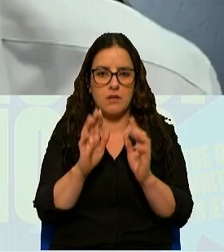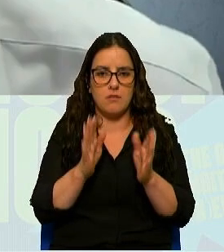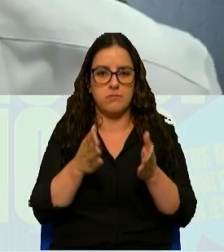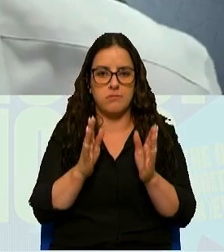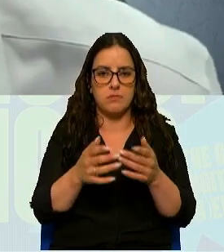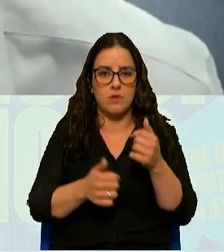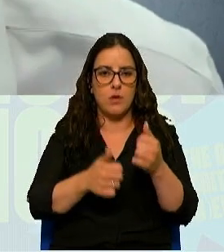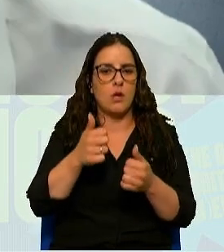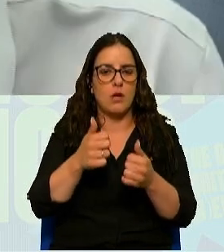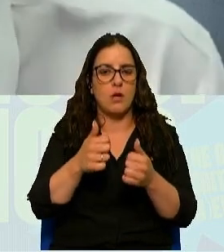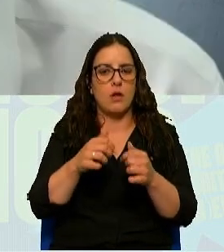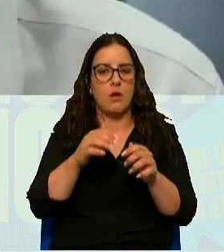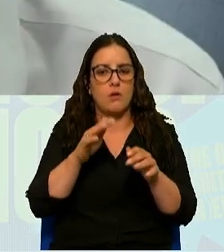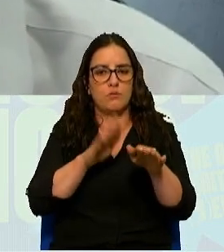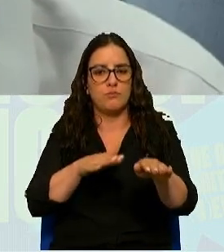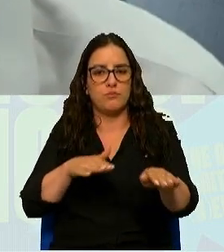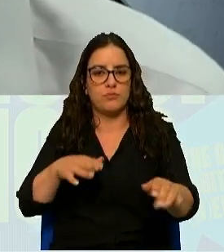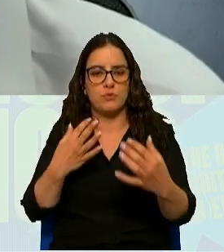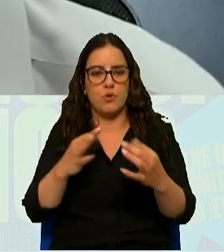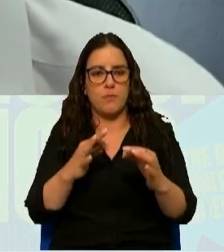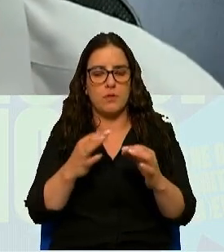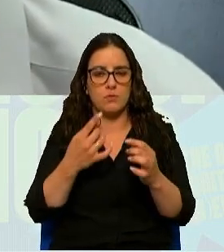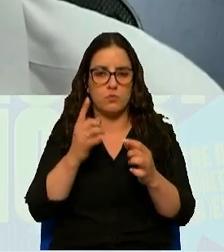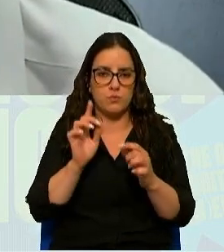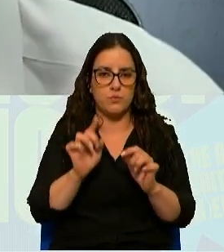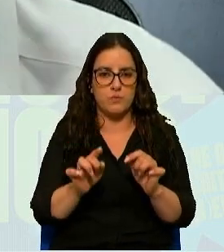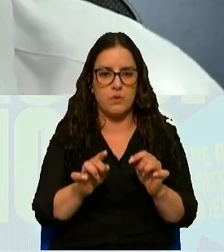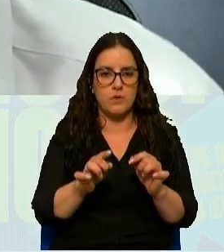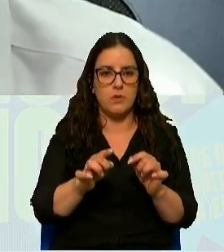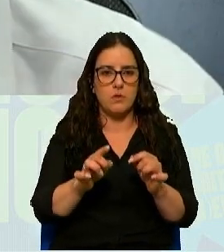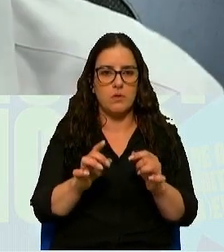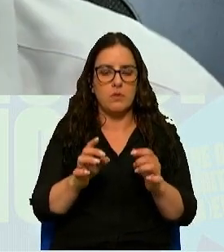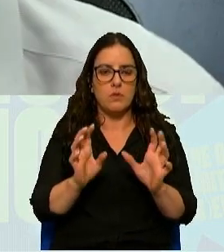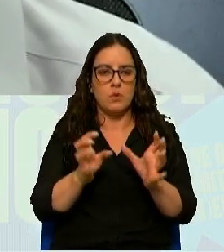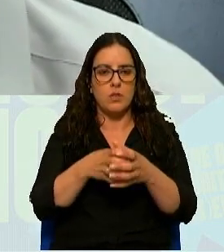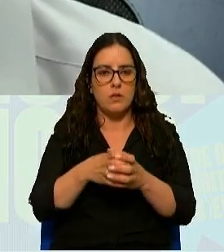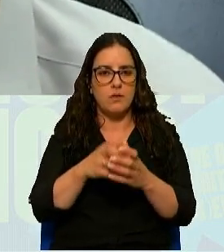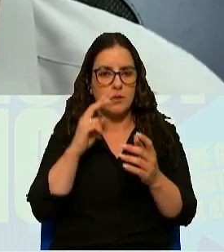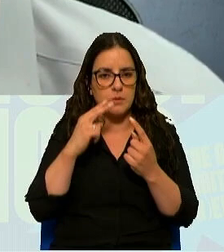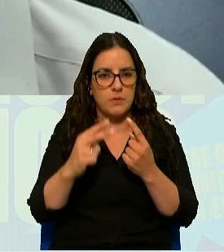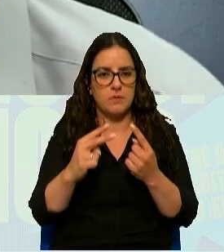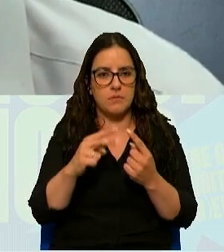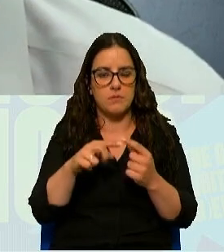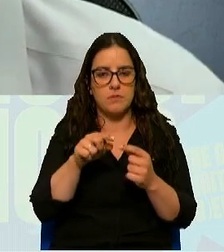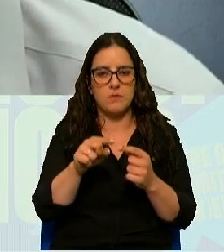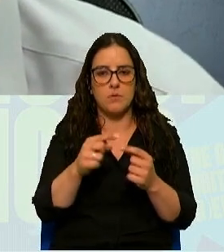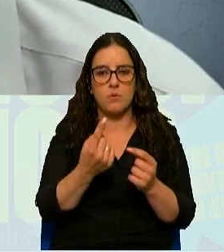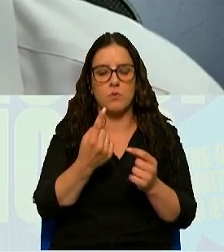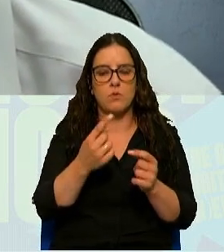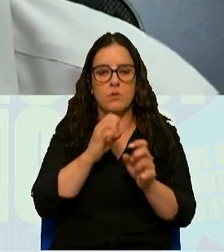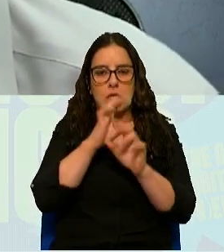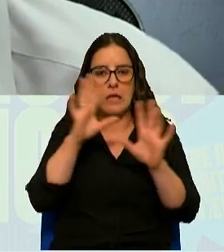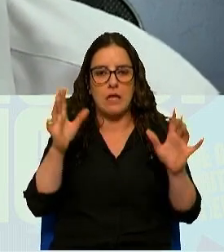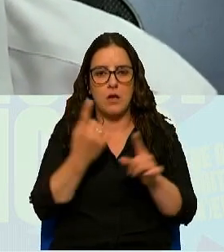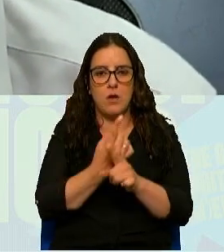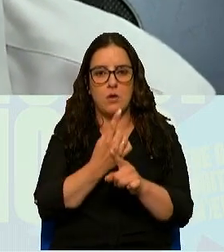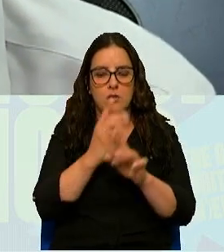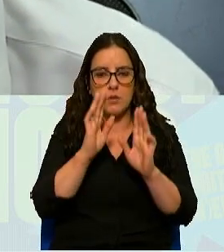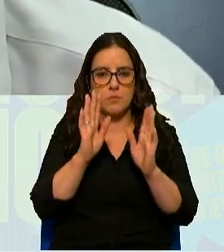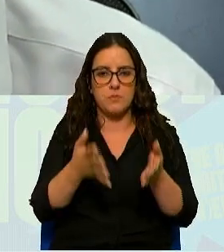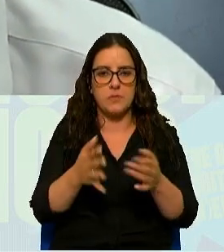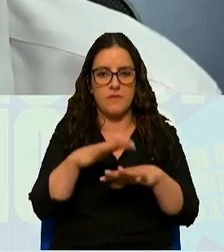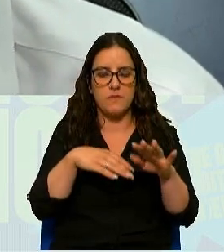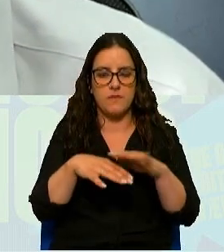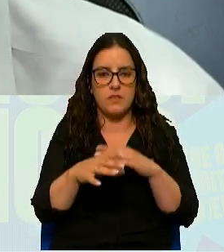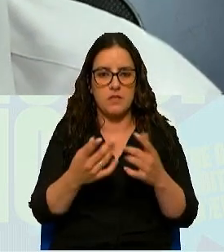normal traffic. Third, collective perception. This is one of the obvious things we need to do at some point.